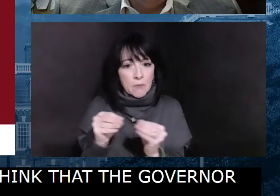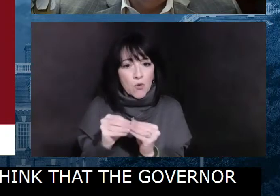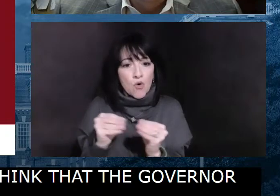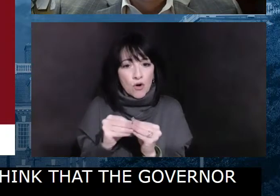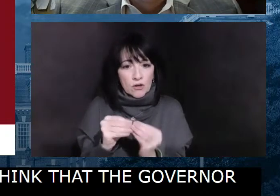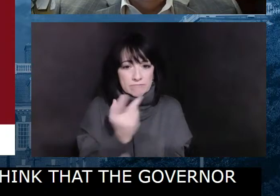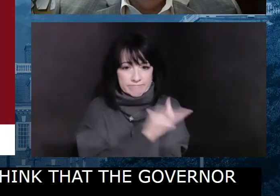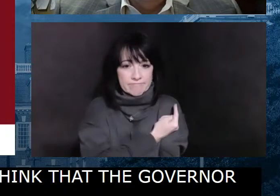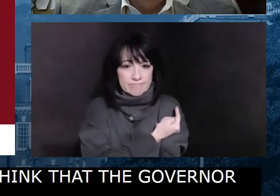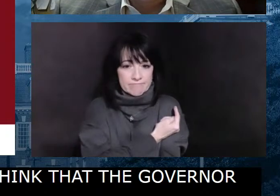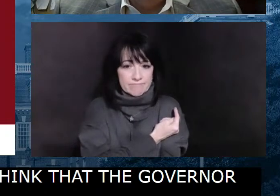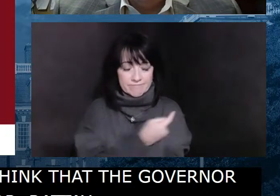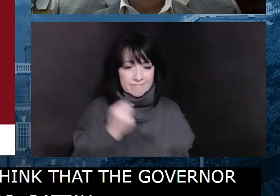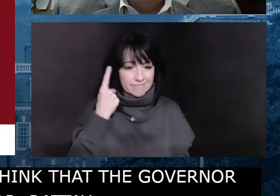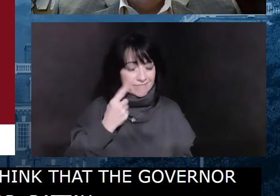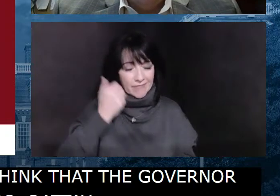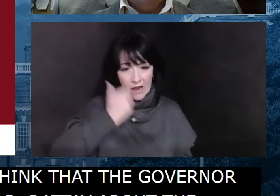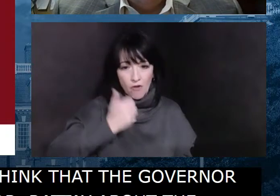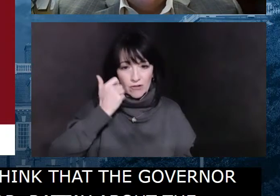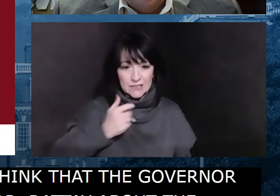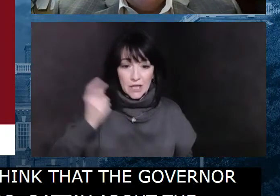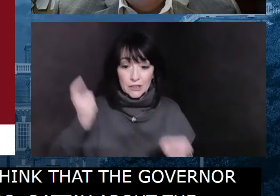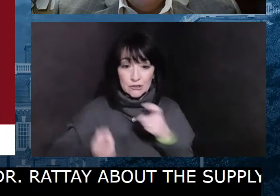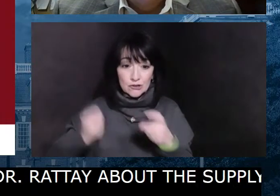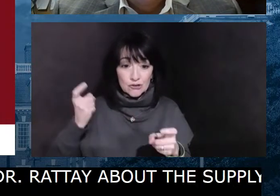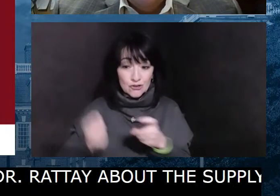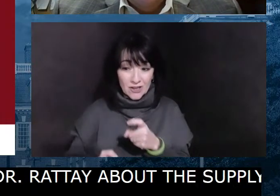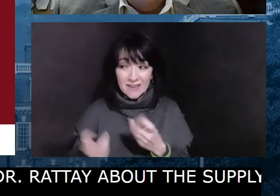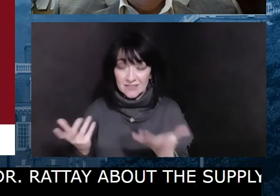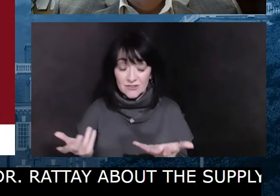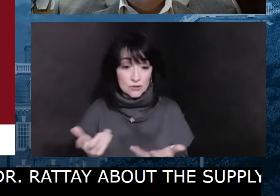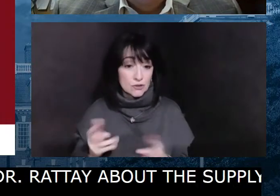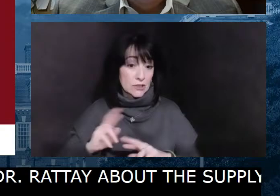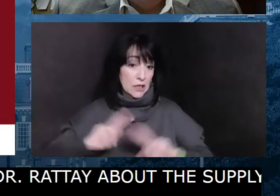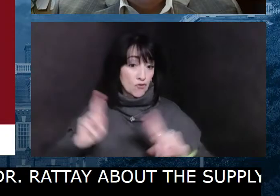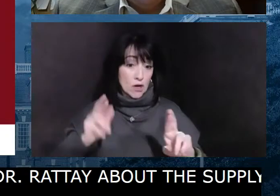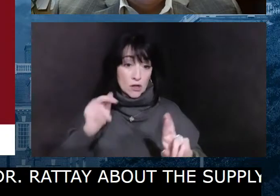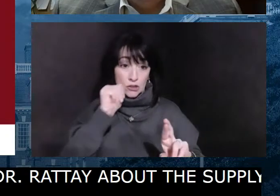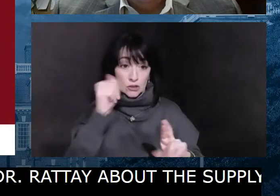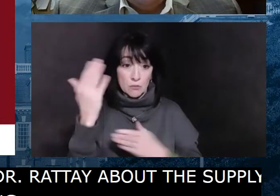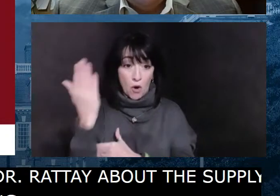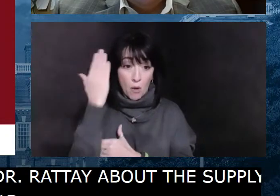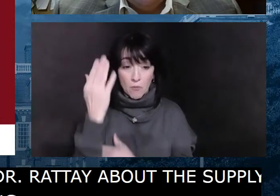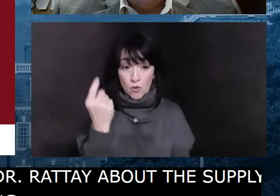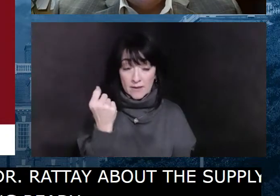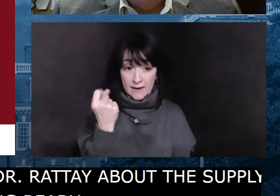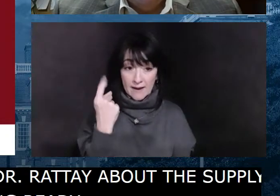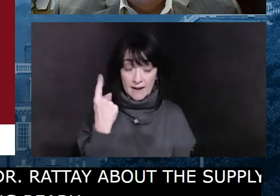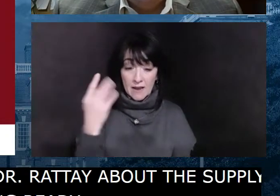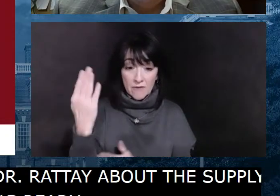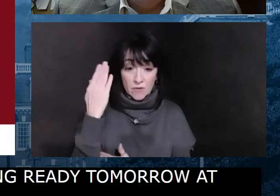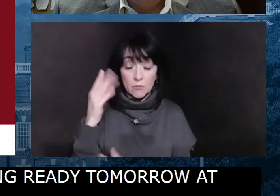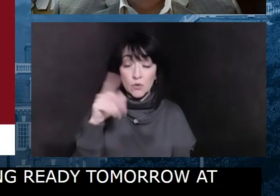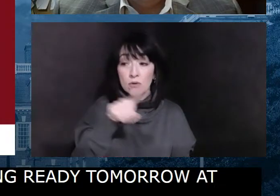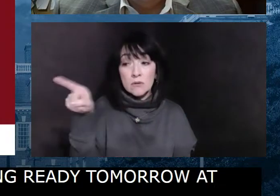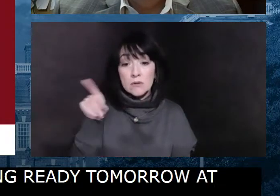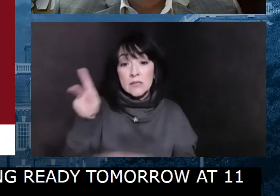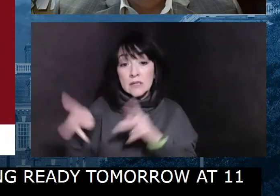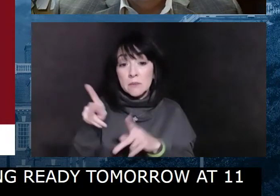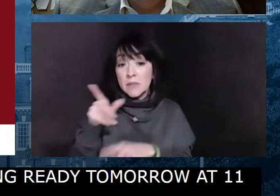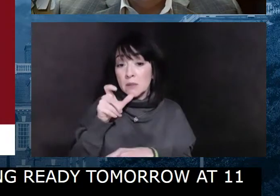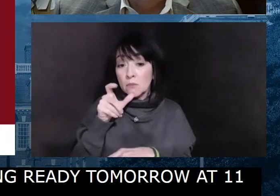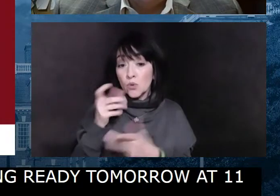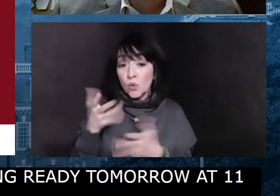changes quickly. We're getting ready tomorrow at 11 o'clock for those individuals that went to either Salesianum or the